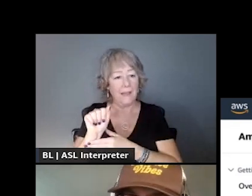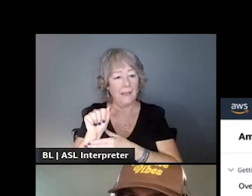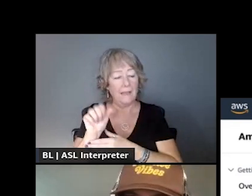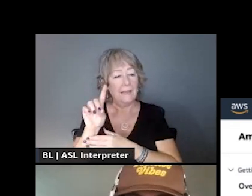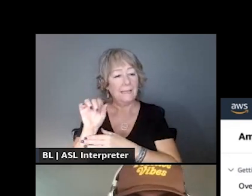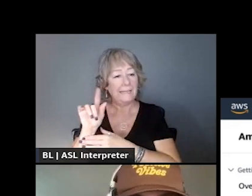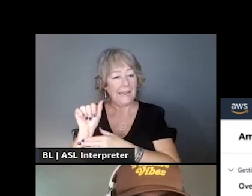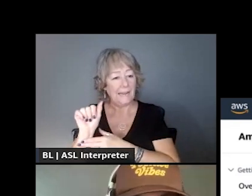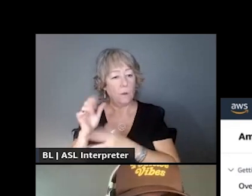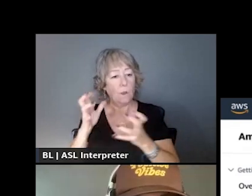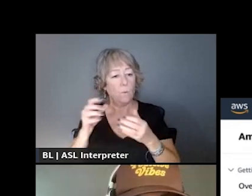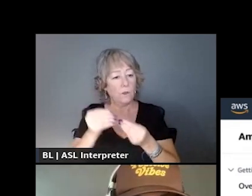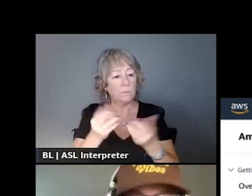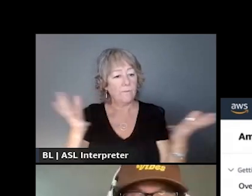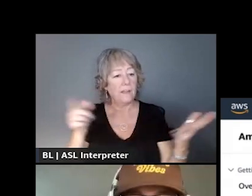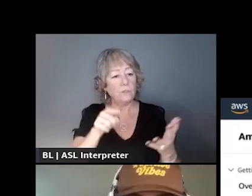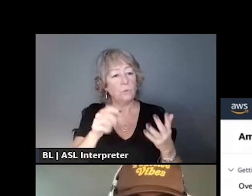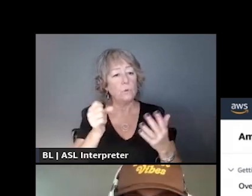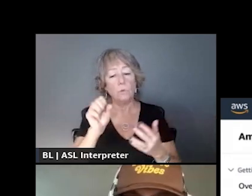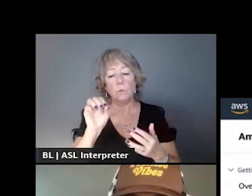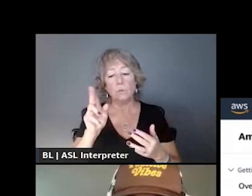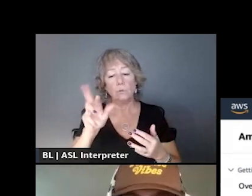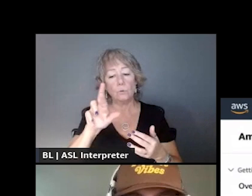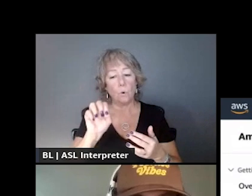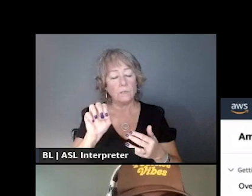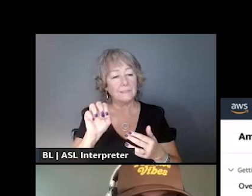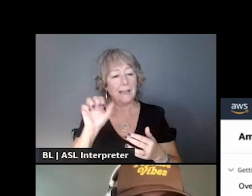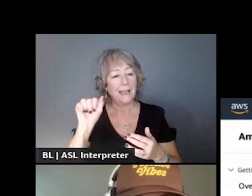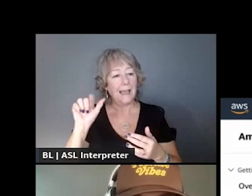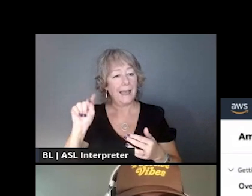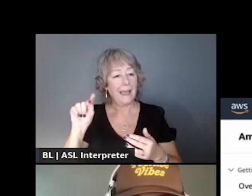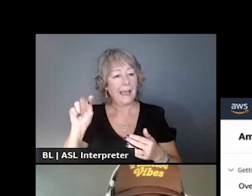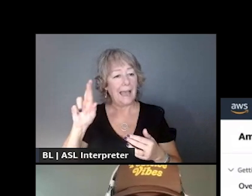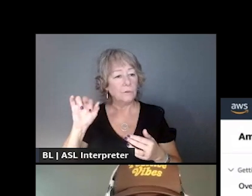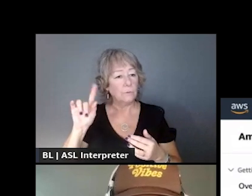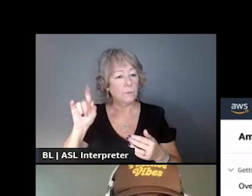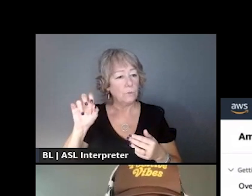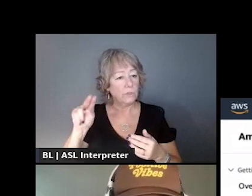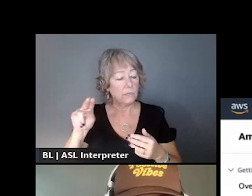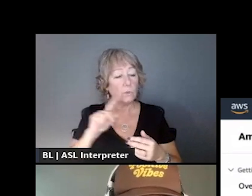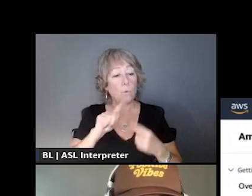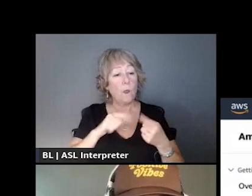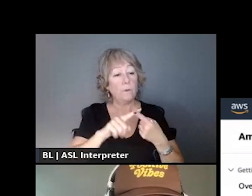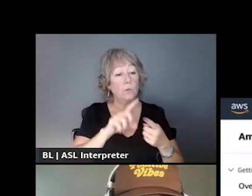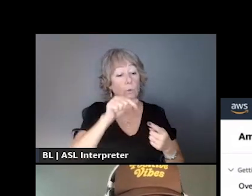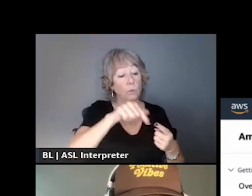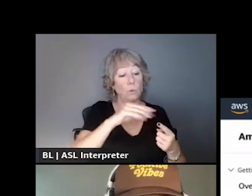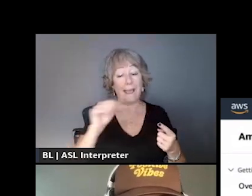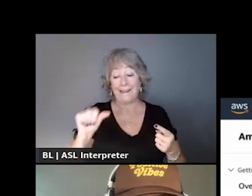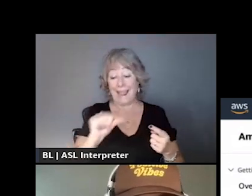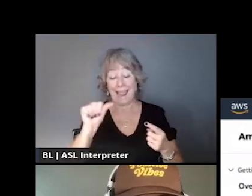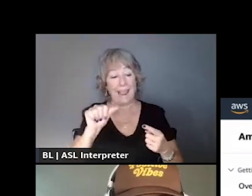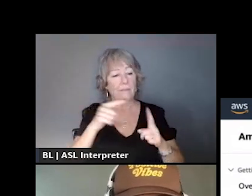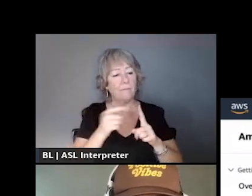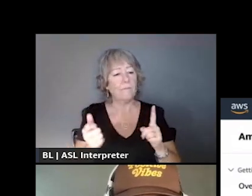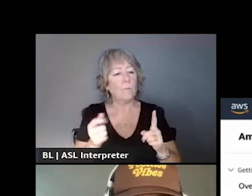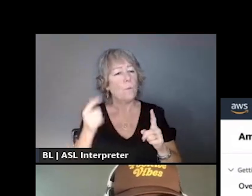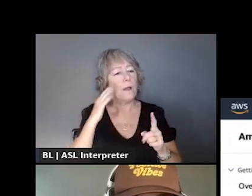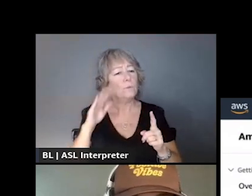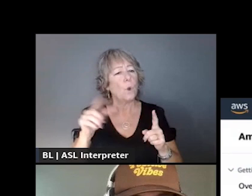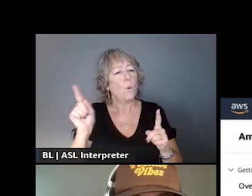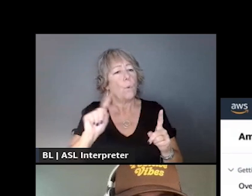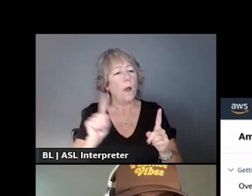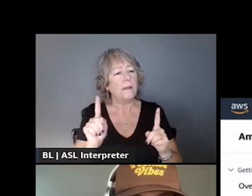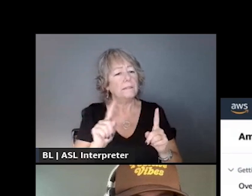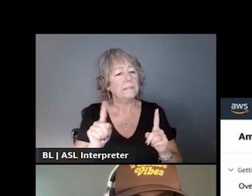to provide you source attribution. We want to provide you, when we are doing document Q&A, that from what data